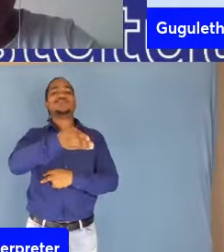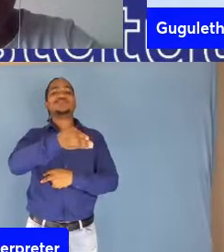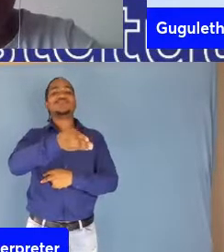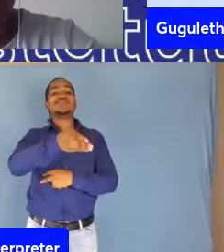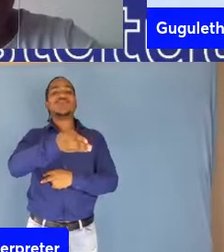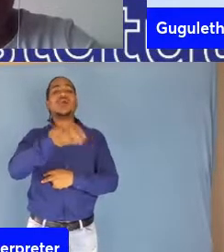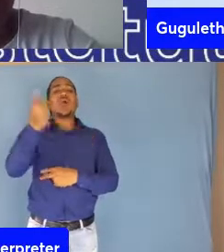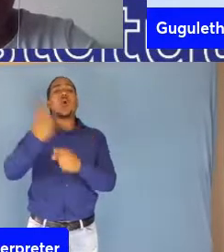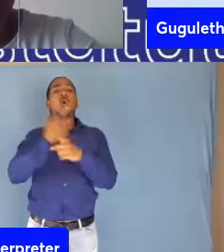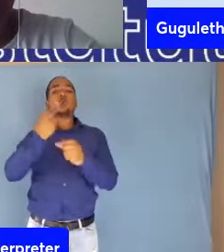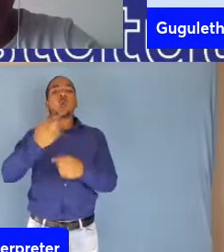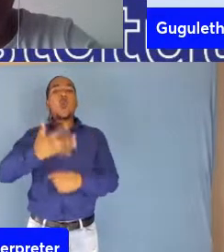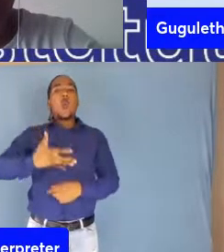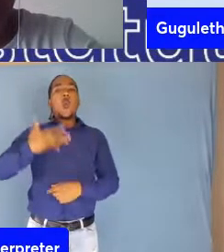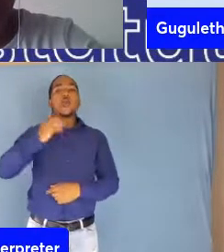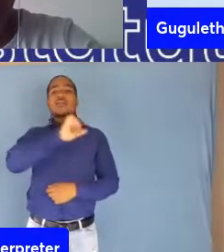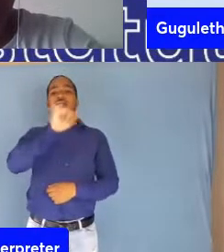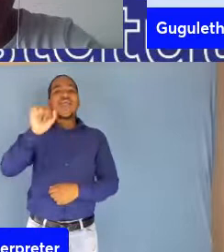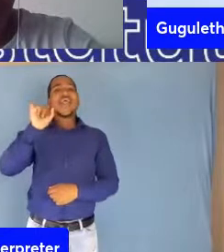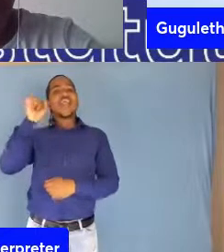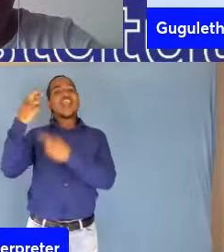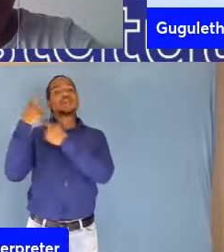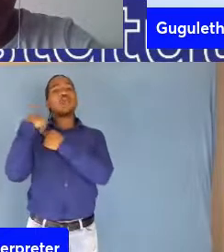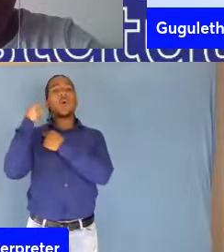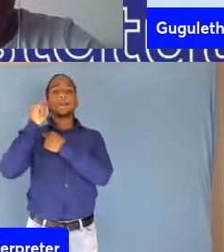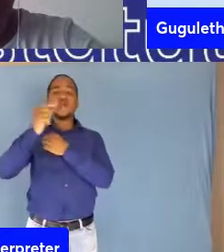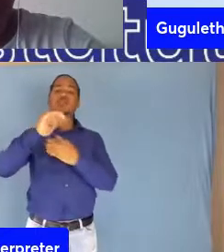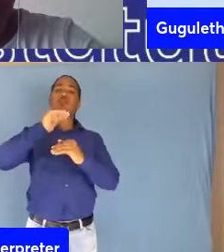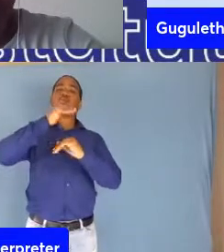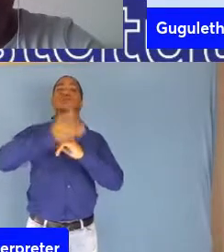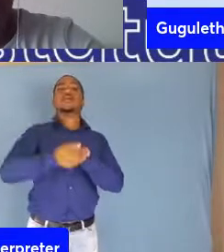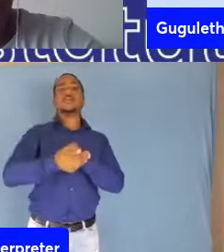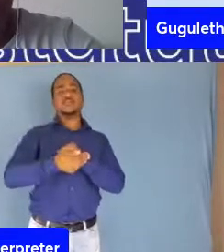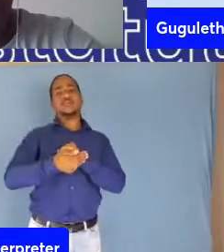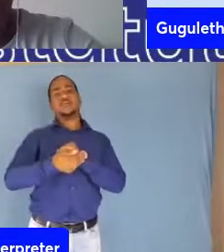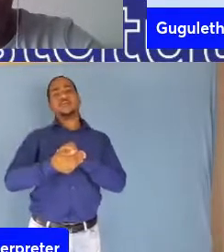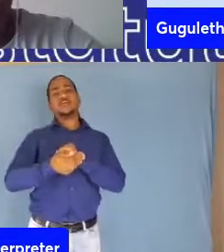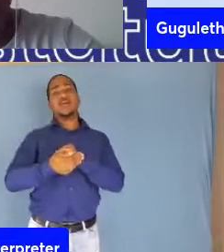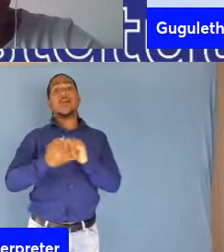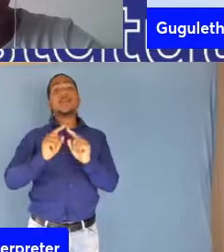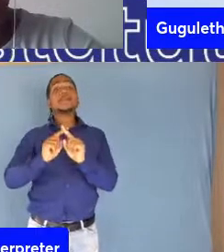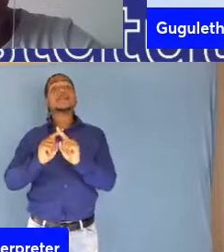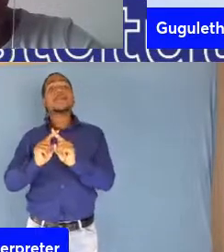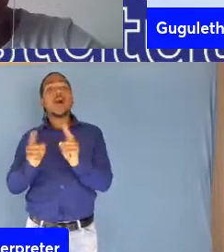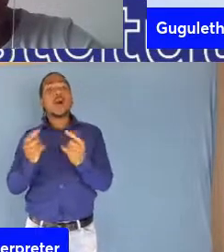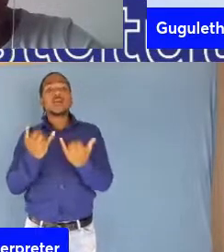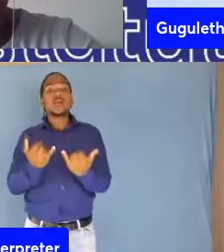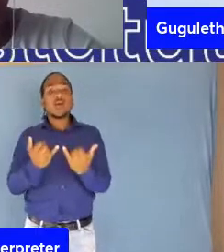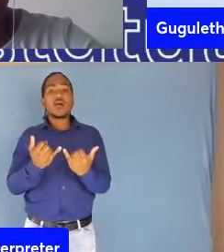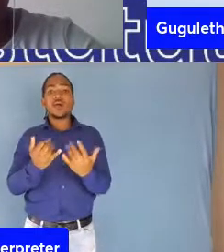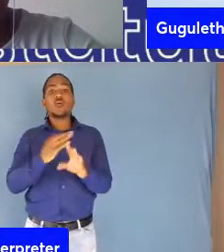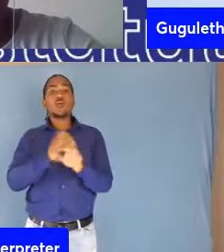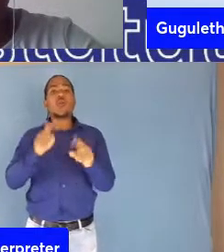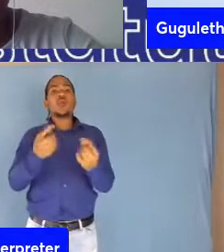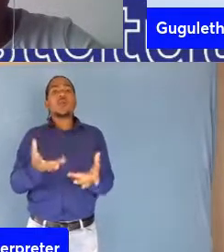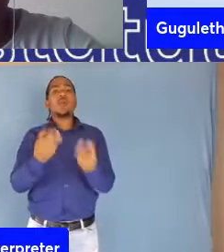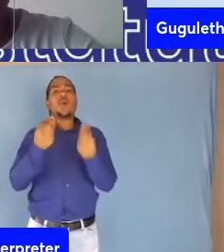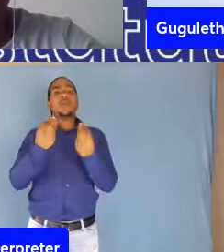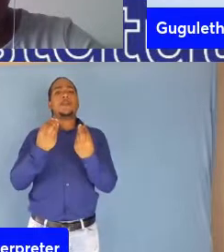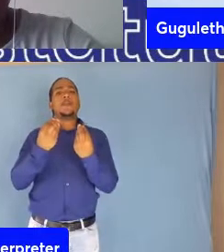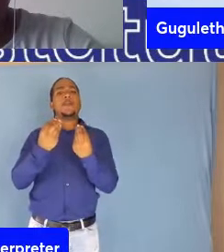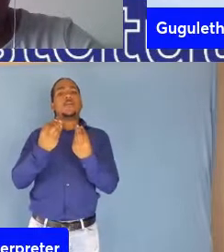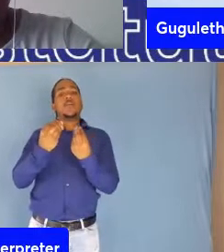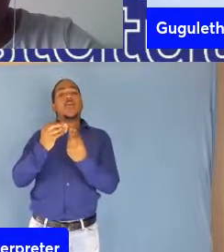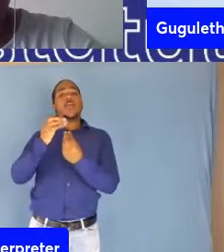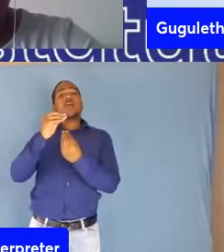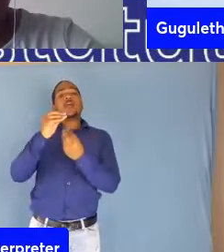yabo. They are there to protect and serve us. But to the extent that we are not going to have a community policing